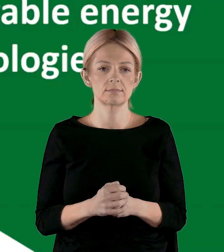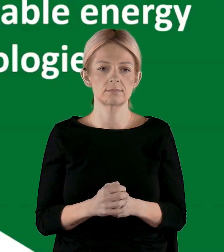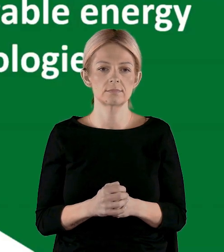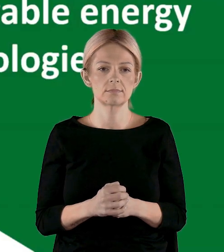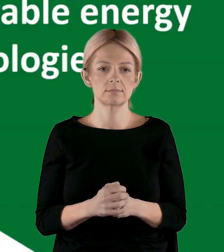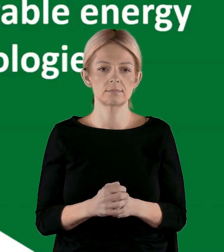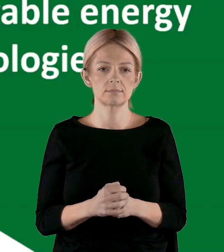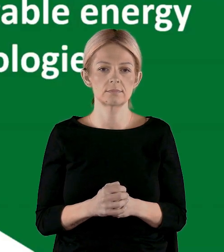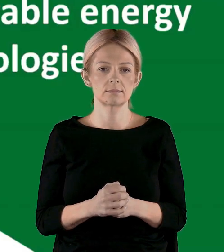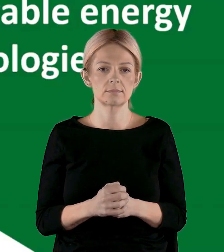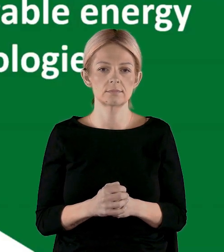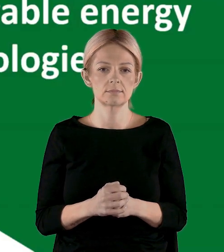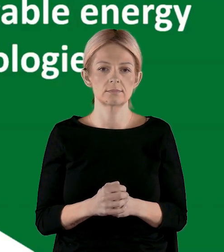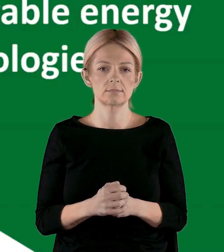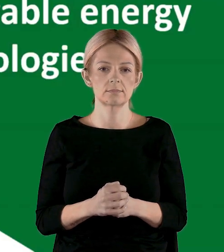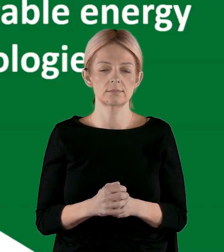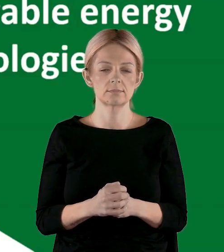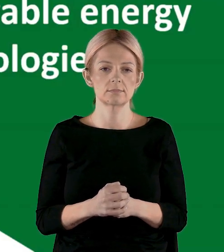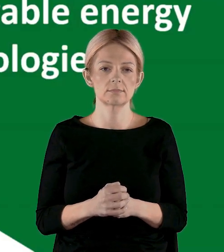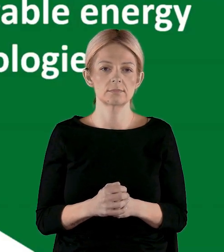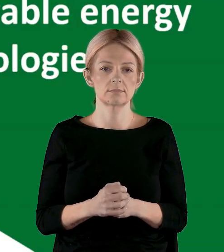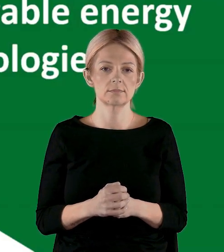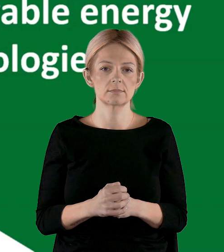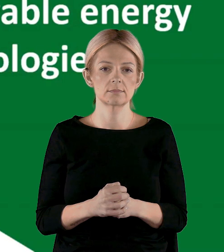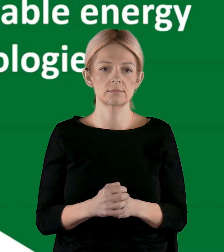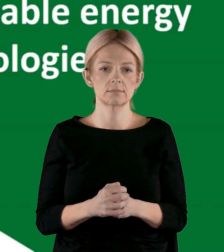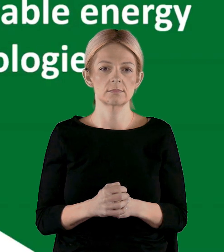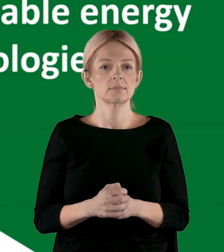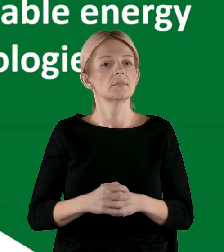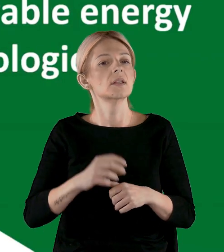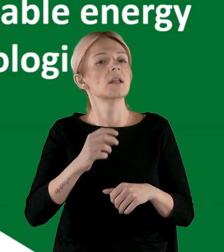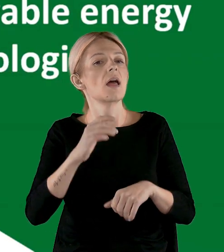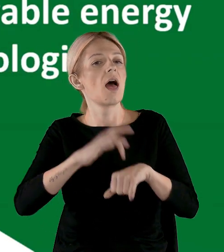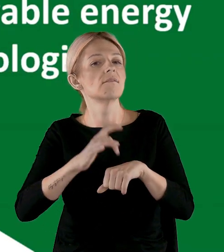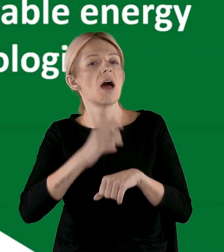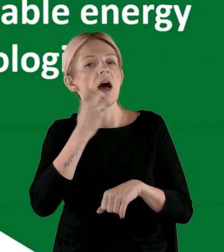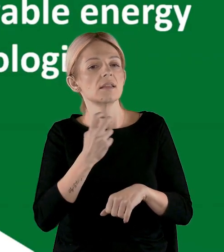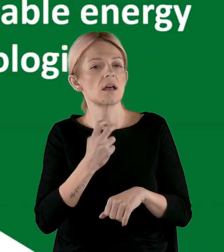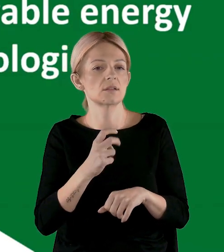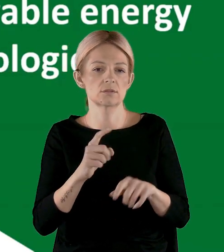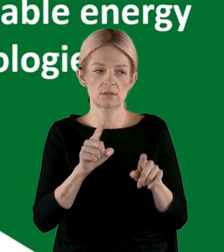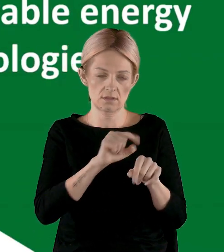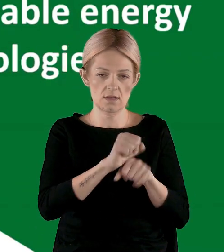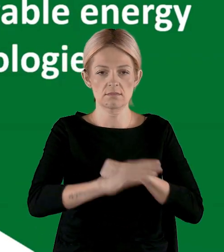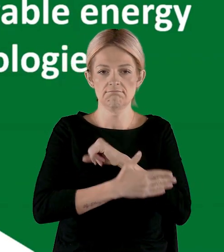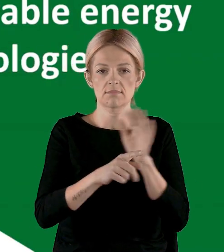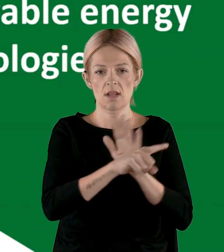Okay, this is also something that we already said, and that you can